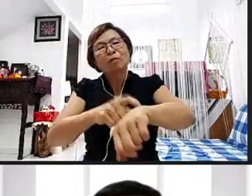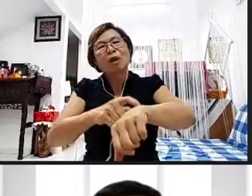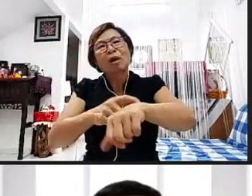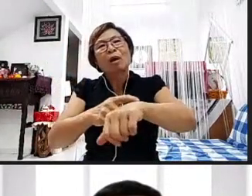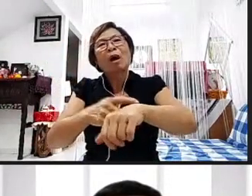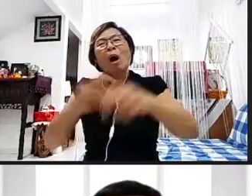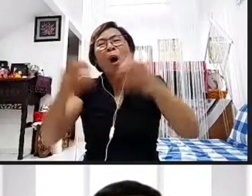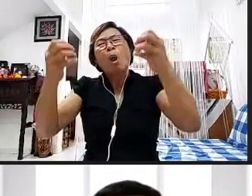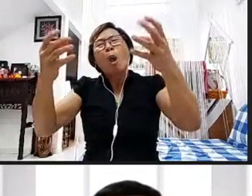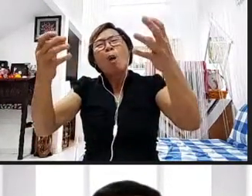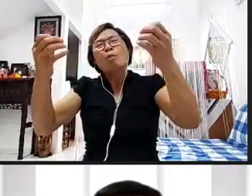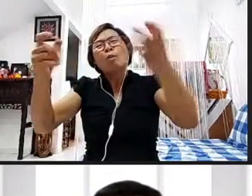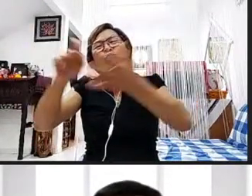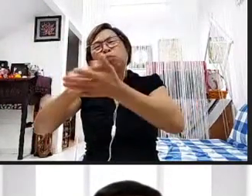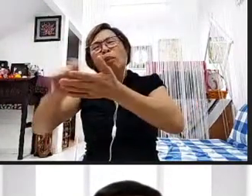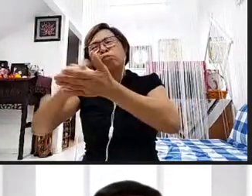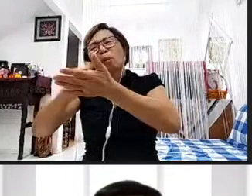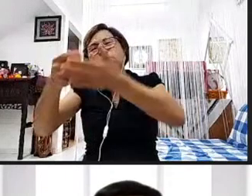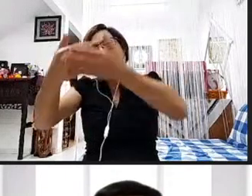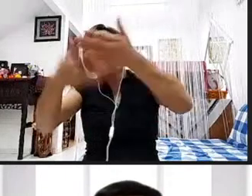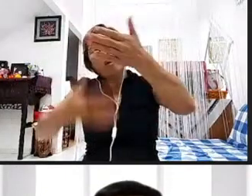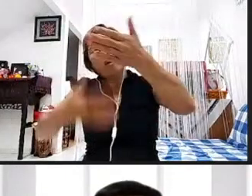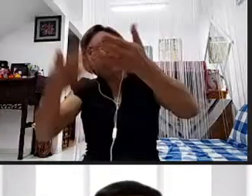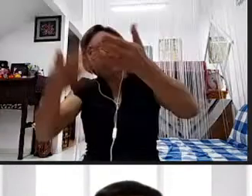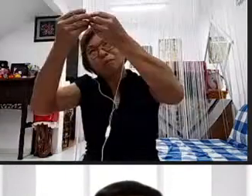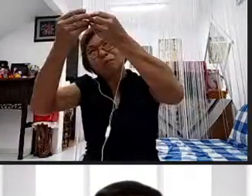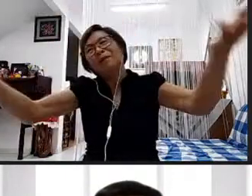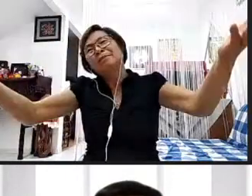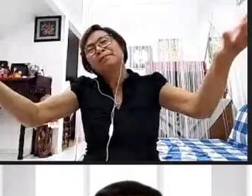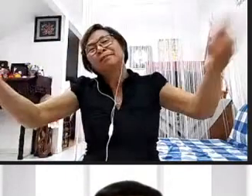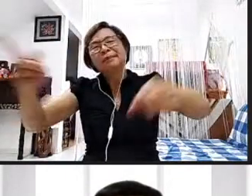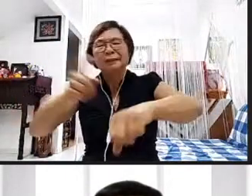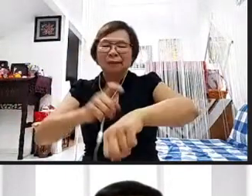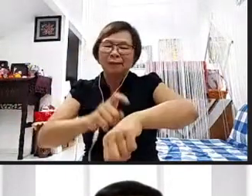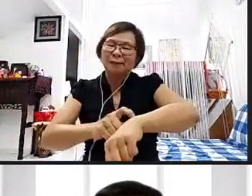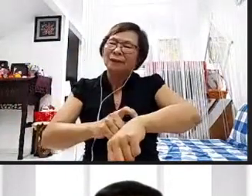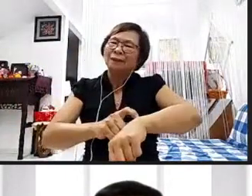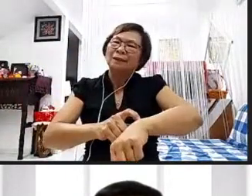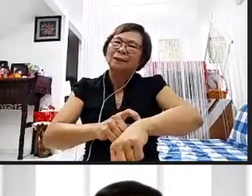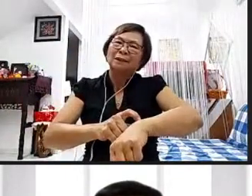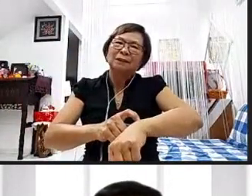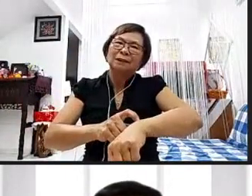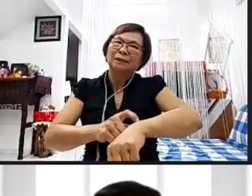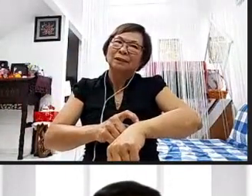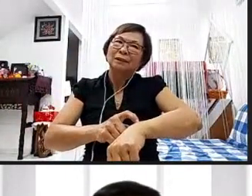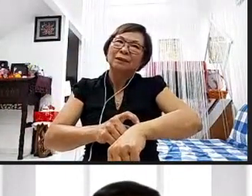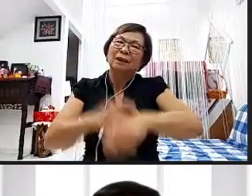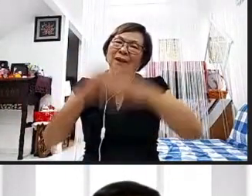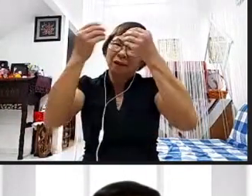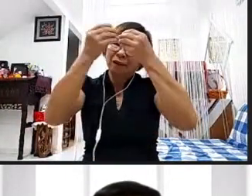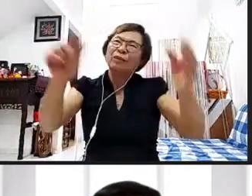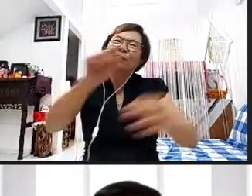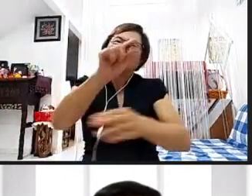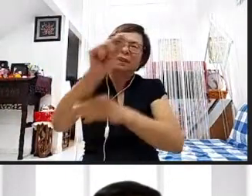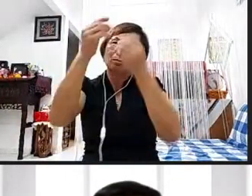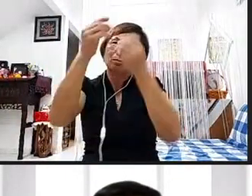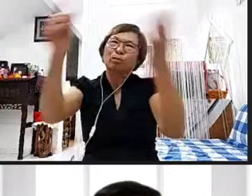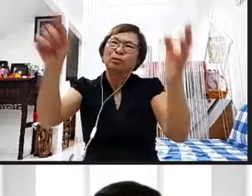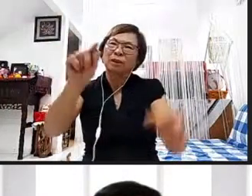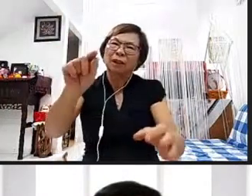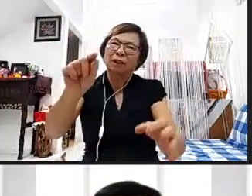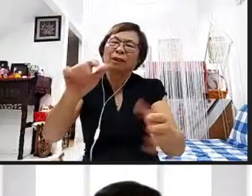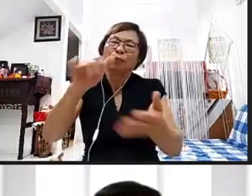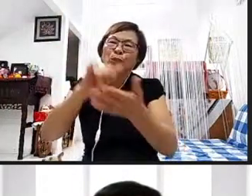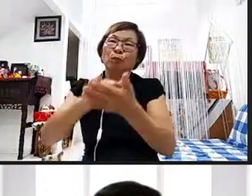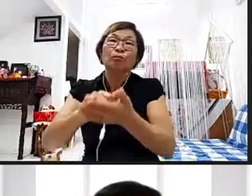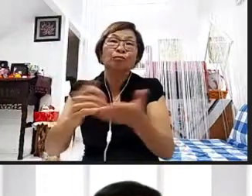that I've written down that I want to share with you. So the takeaway I have tonight, I think I've given you briefly. So with that, I